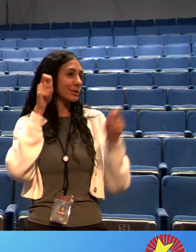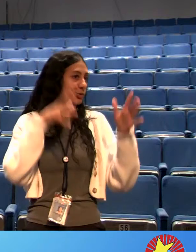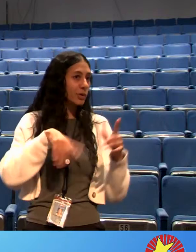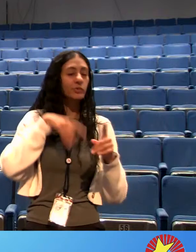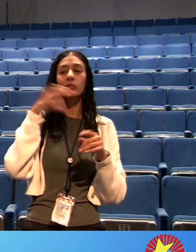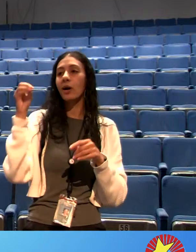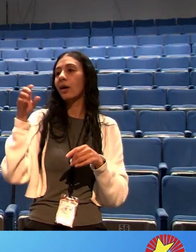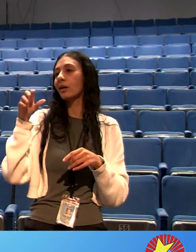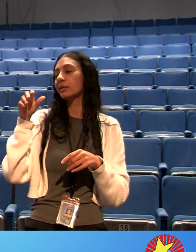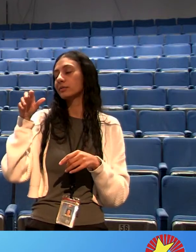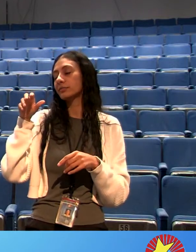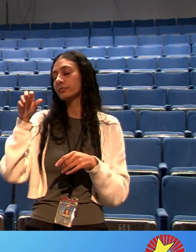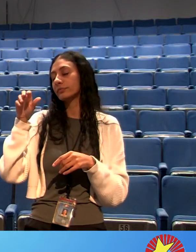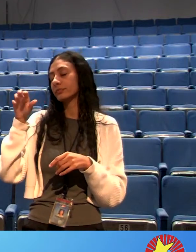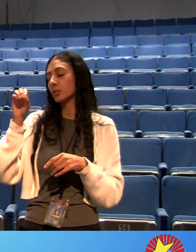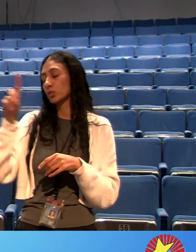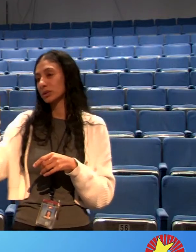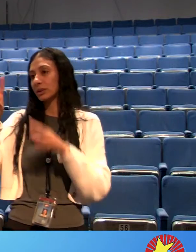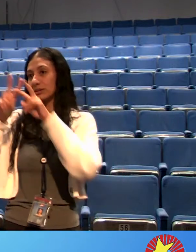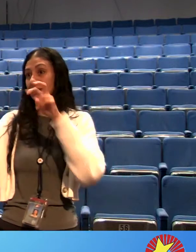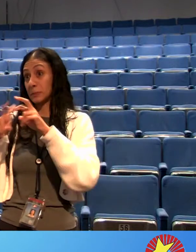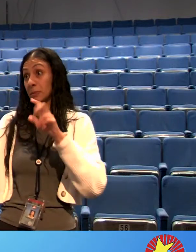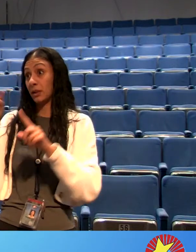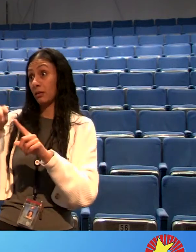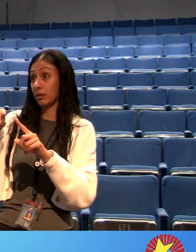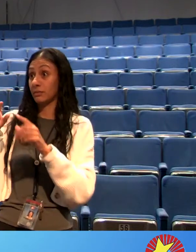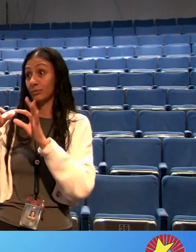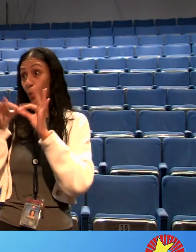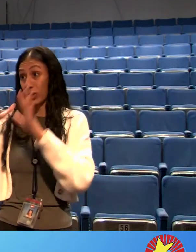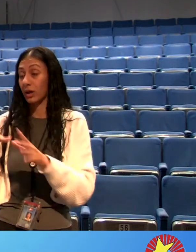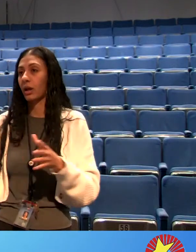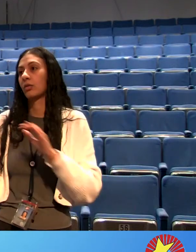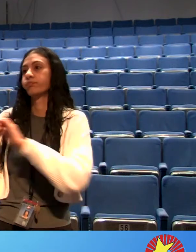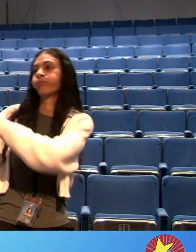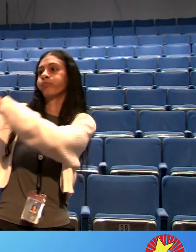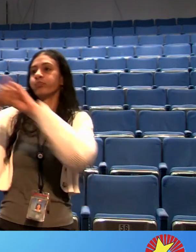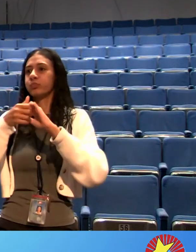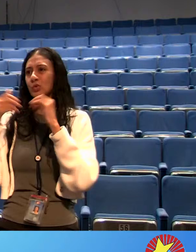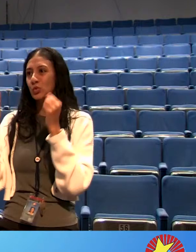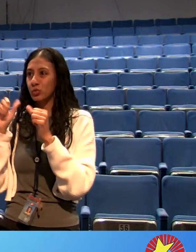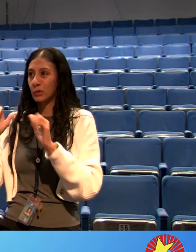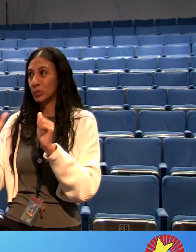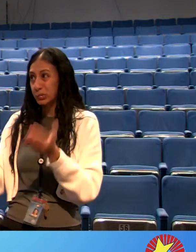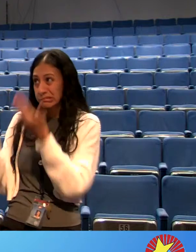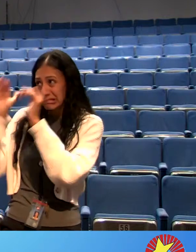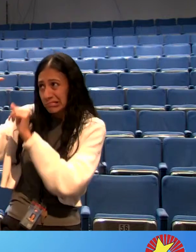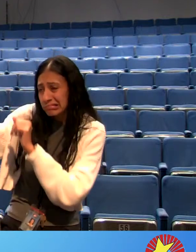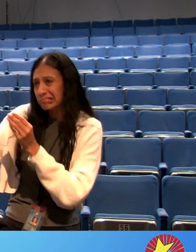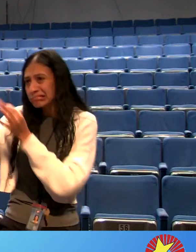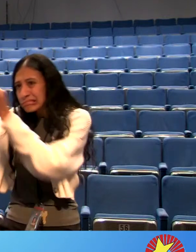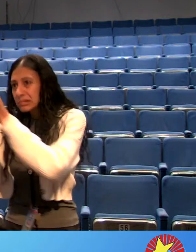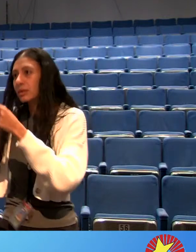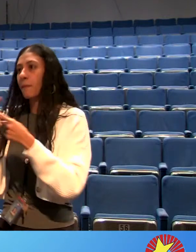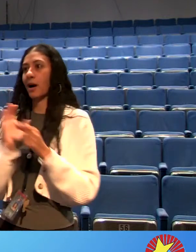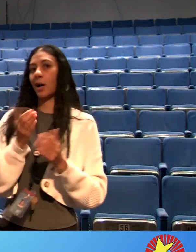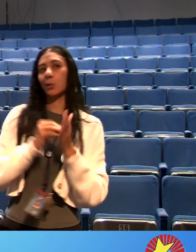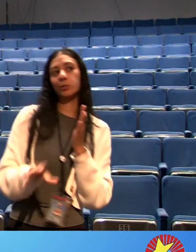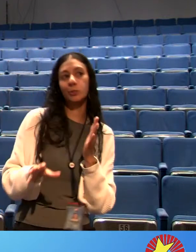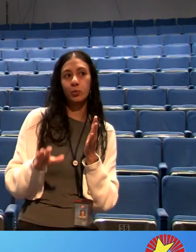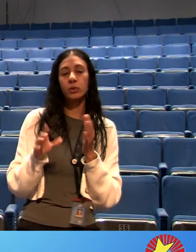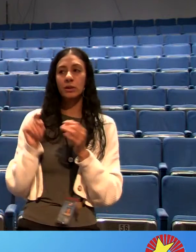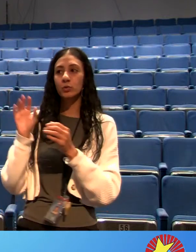Under the guidance of ADE, our ODD director, and our assessment coordinator, we are